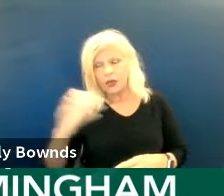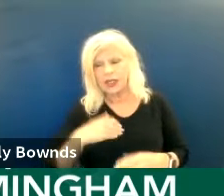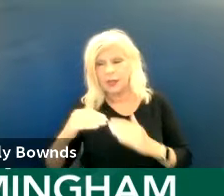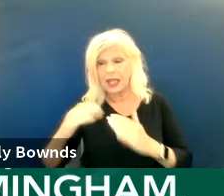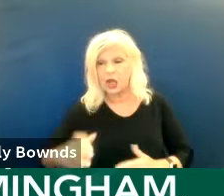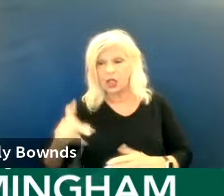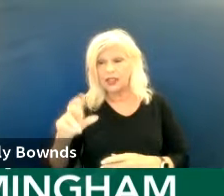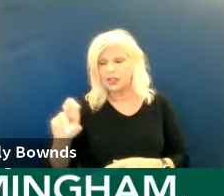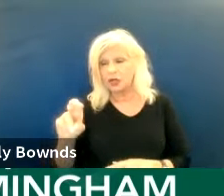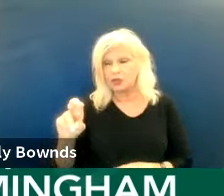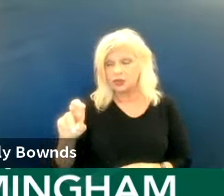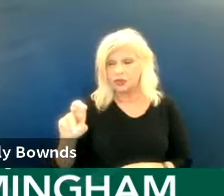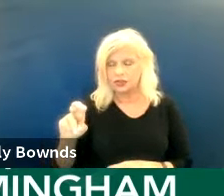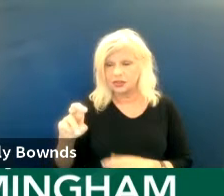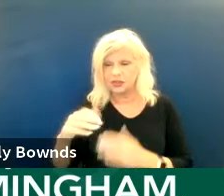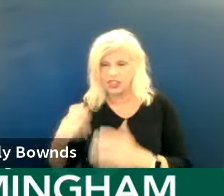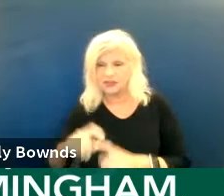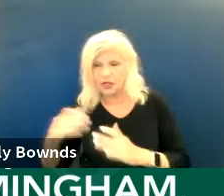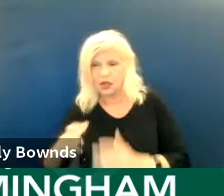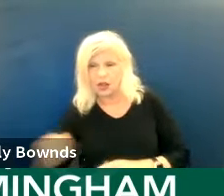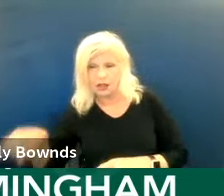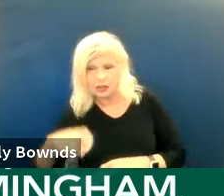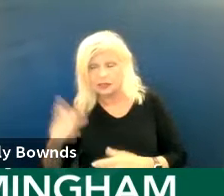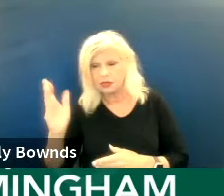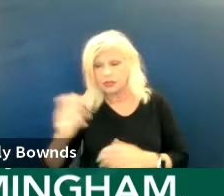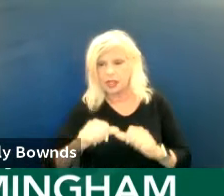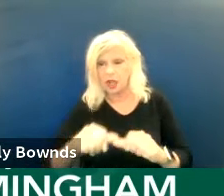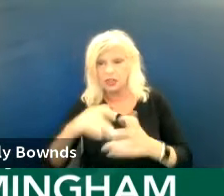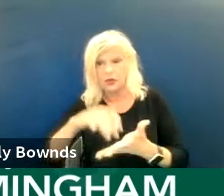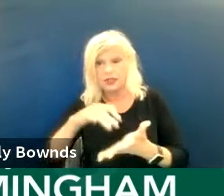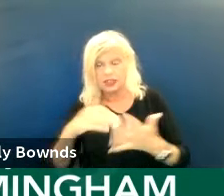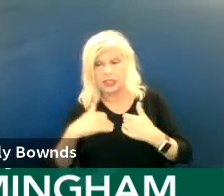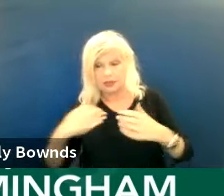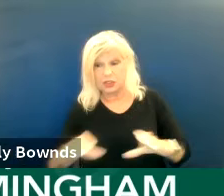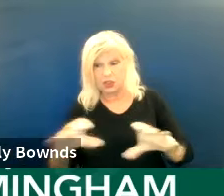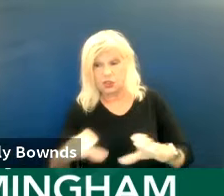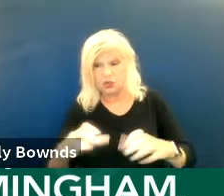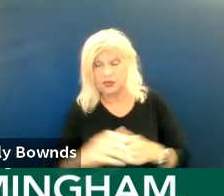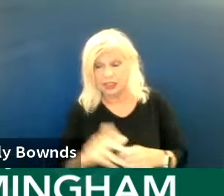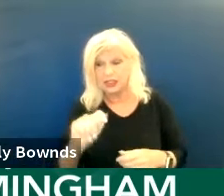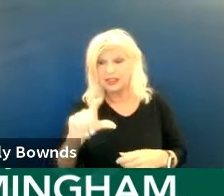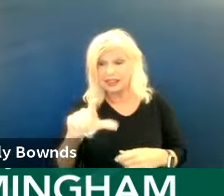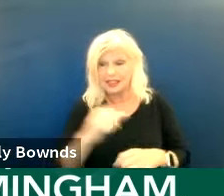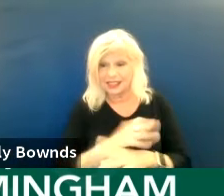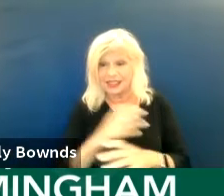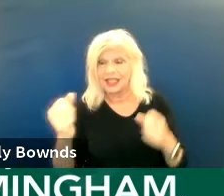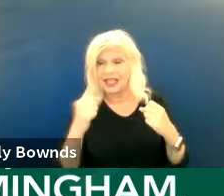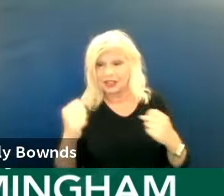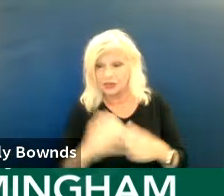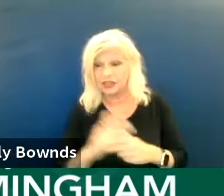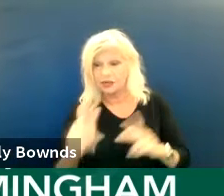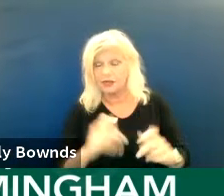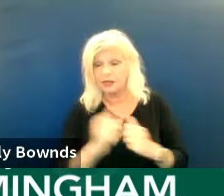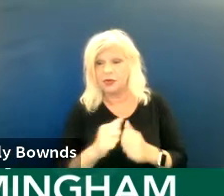Mohan Dilumalai, and myself are going to present an ongoing study that we have that examines tele-exercise programs for people with spinal